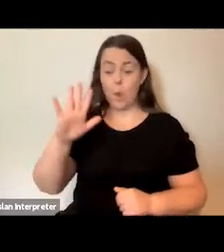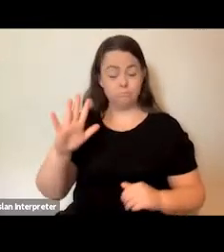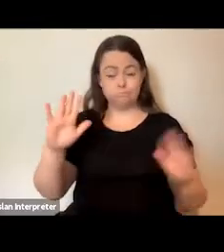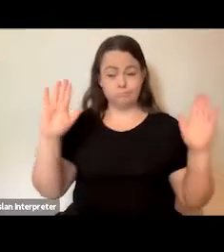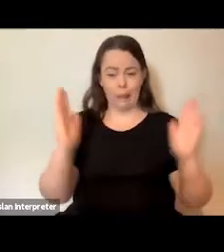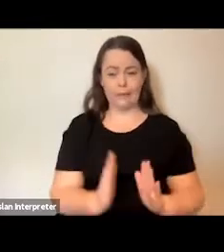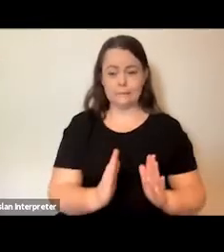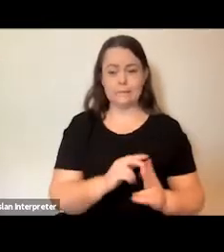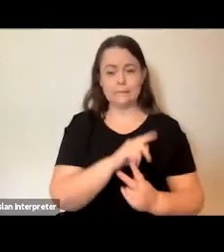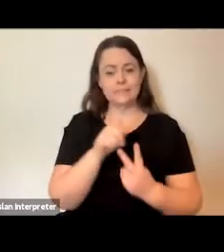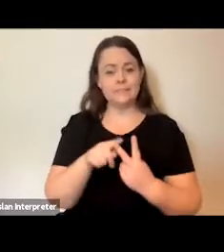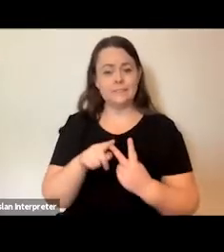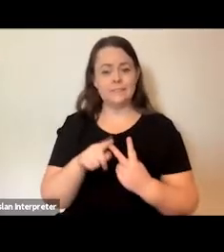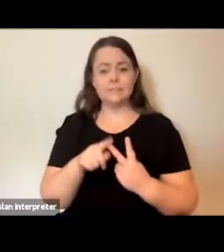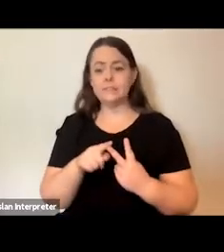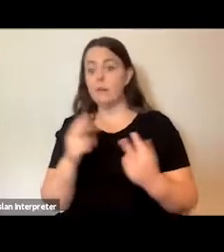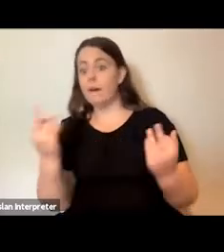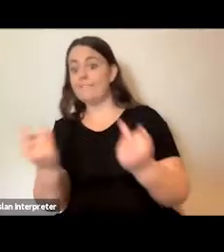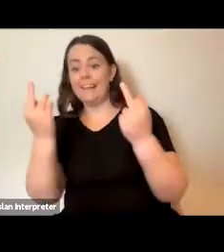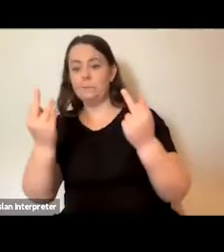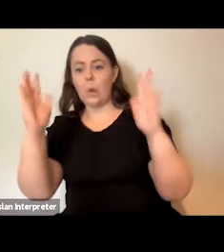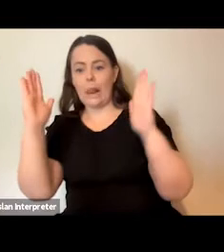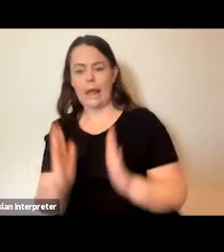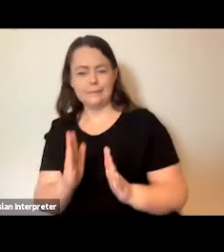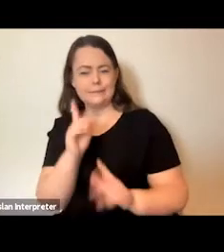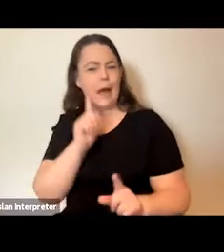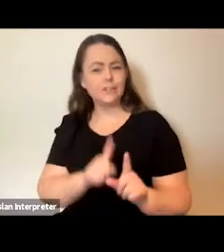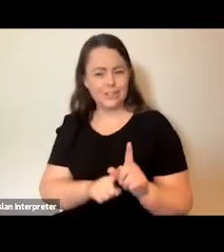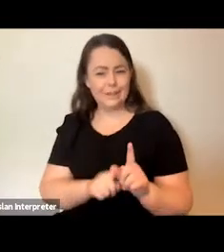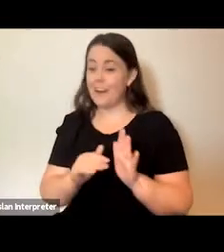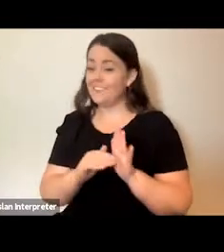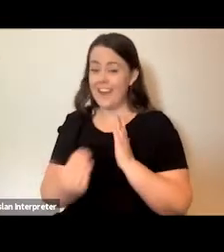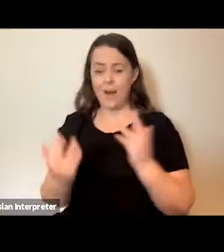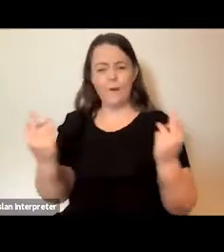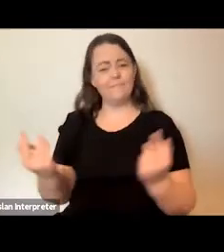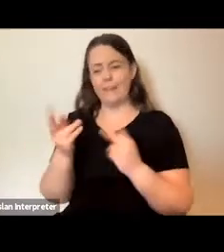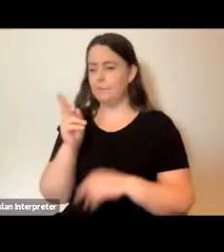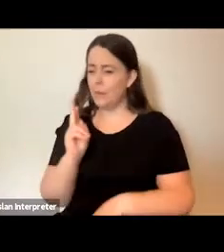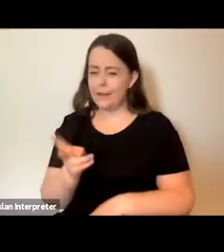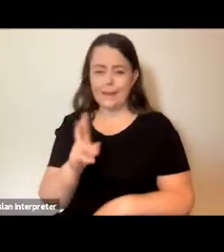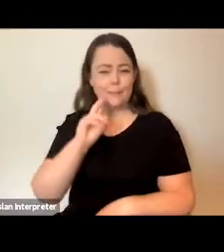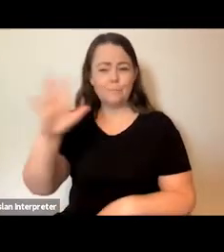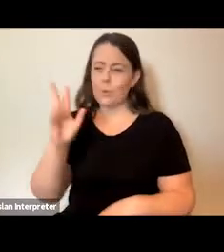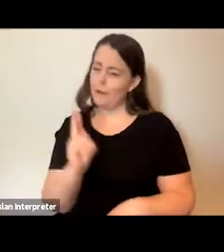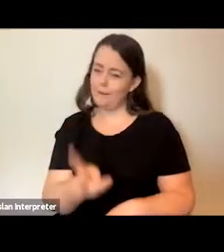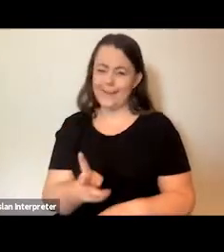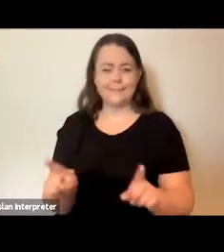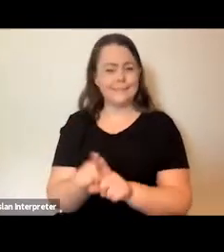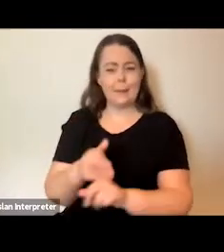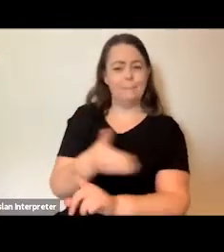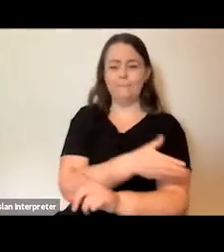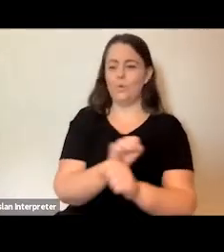kind of a decrease in the perceived availability. But again, it's kind of gone back and looking very similar to what it was